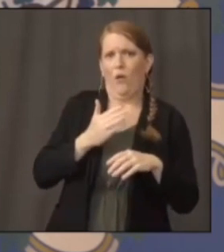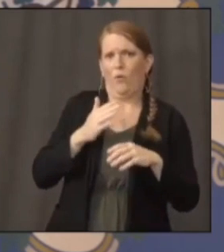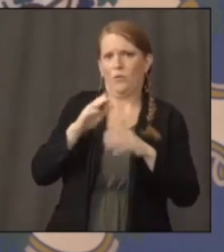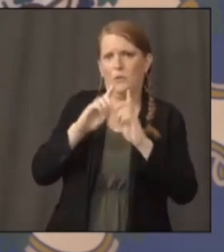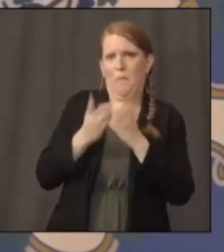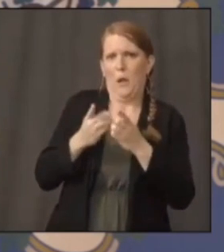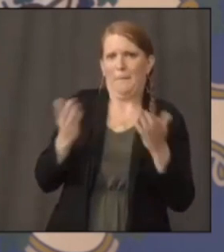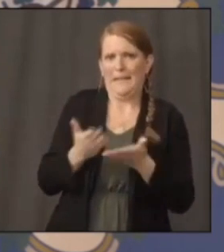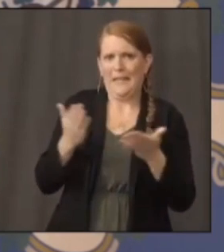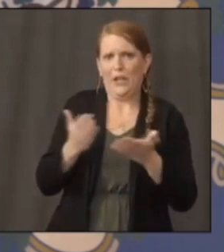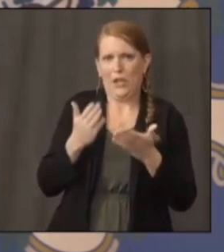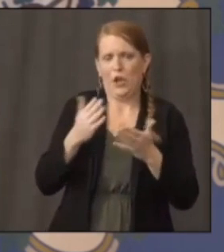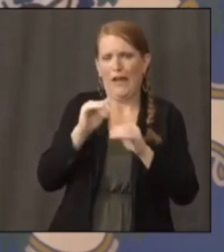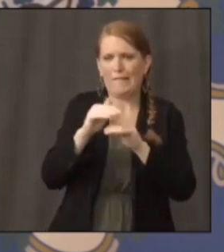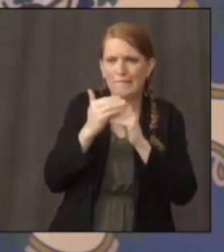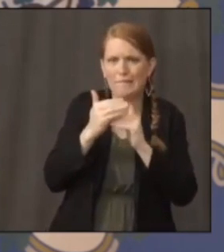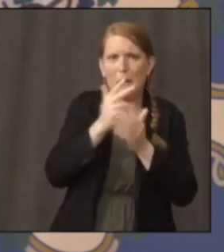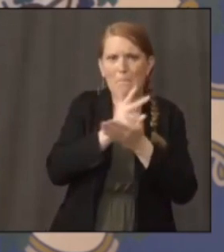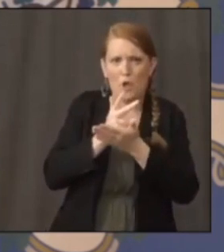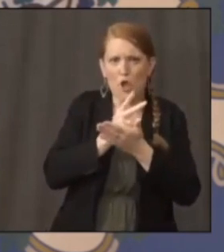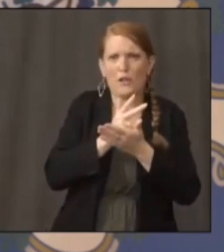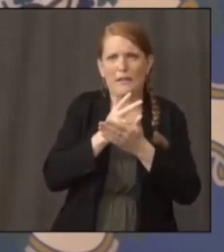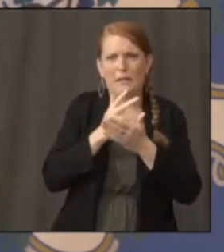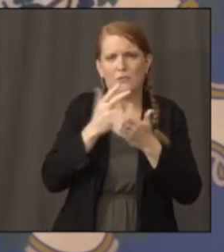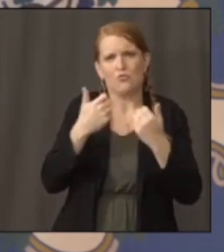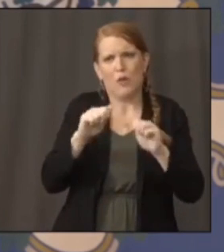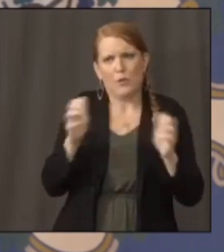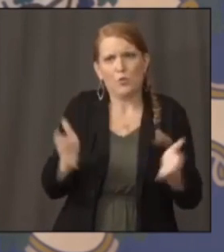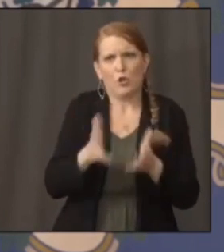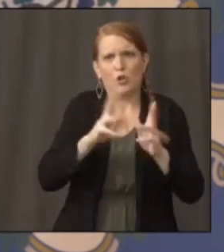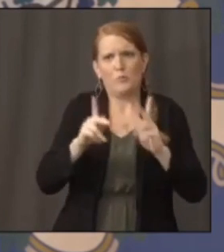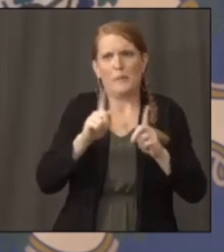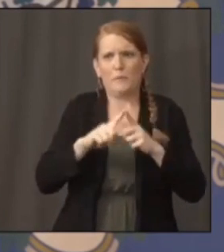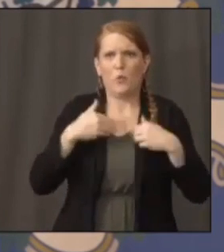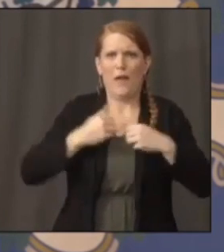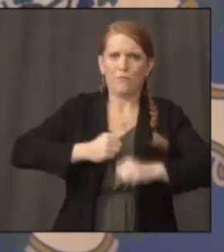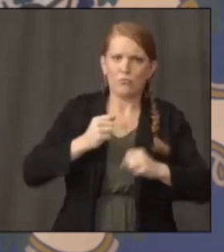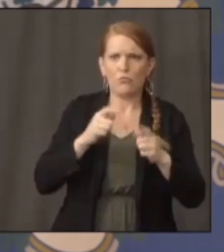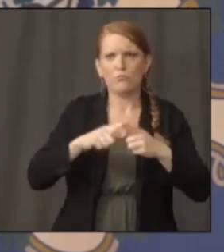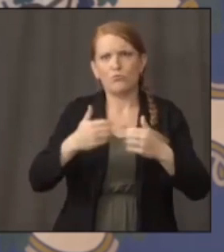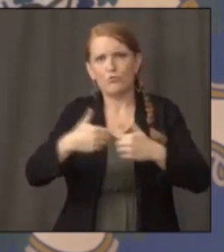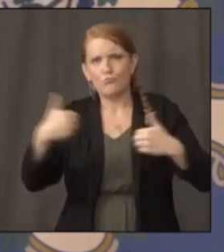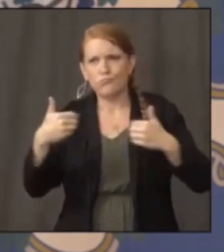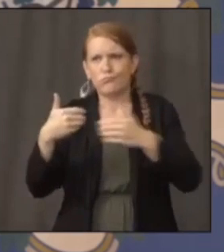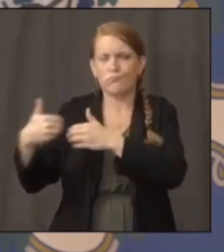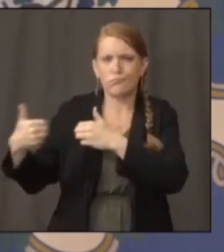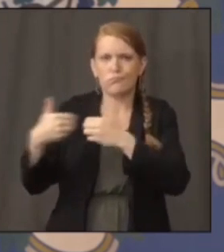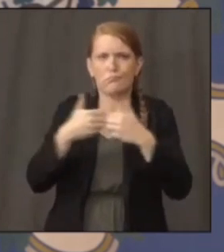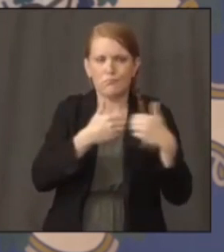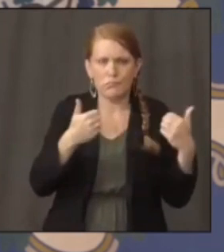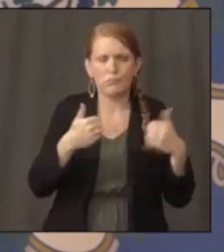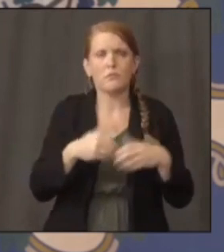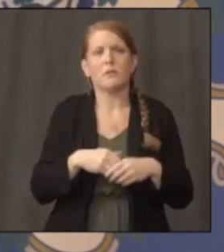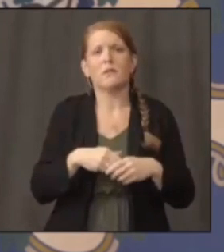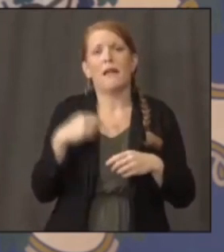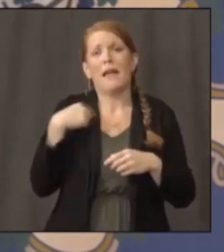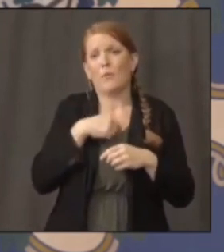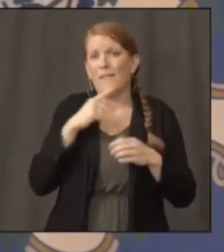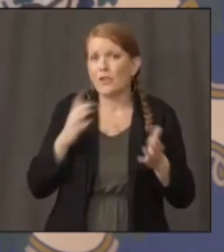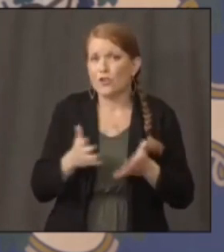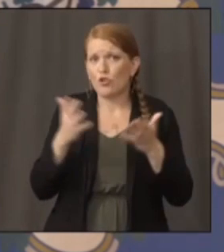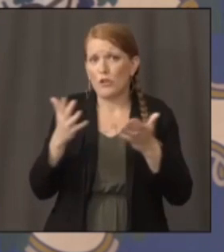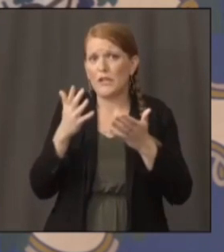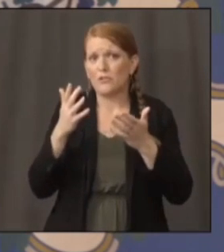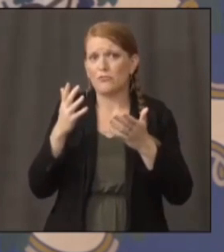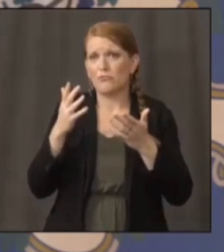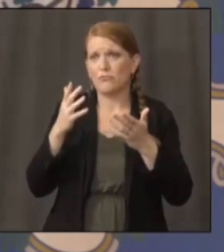distancing there. Certainly we've urged out-of-staters, to stay on your own beaches. I think there's even a cost differential now to go park